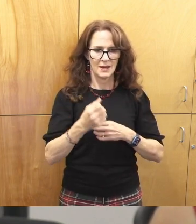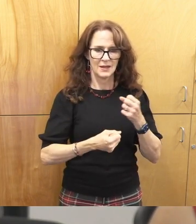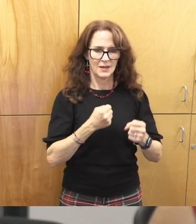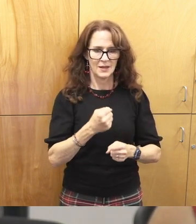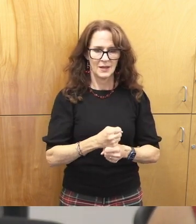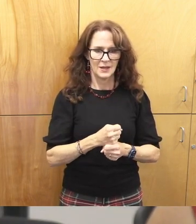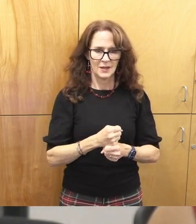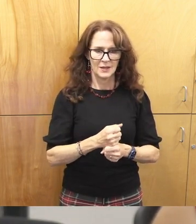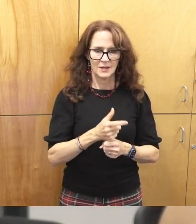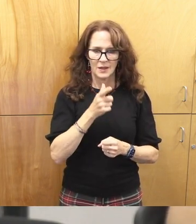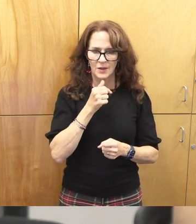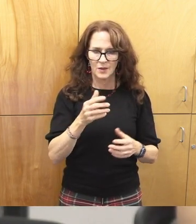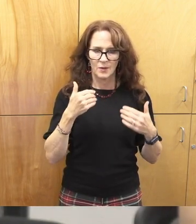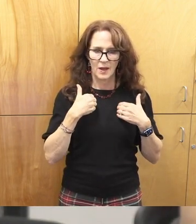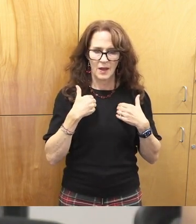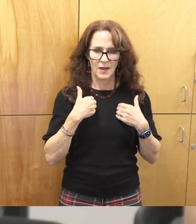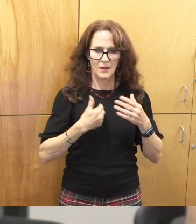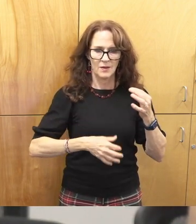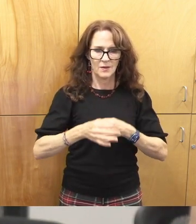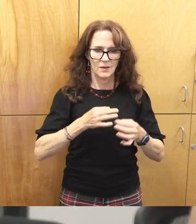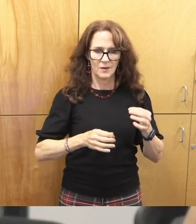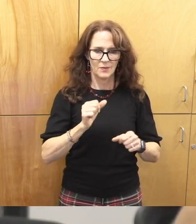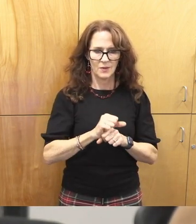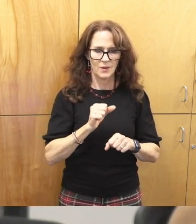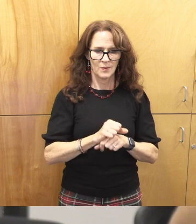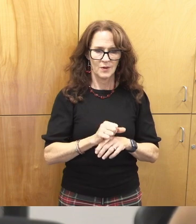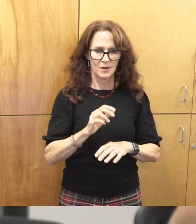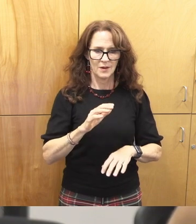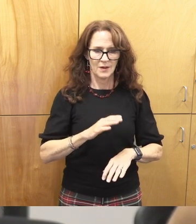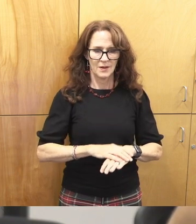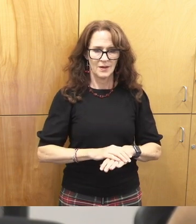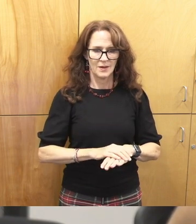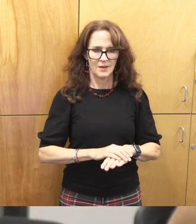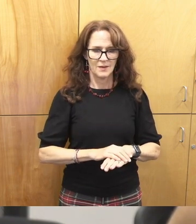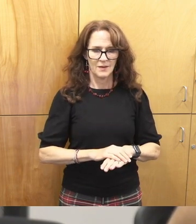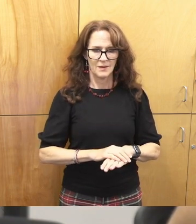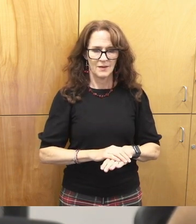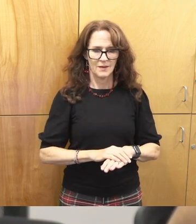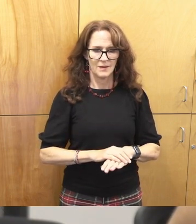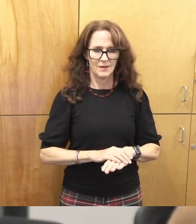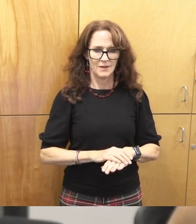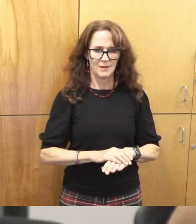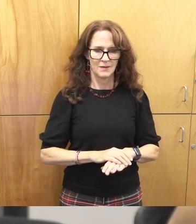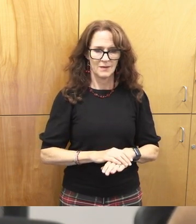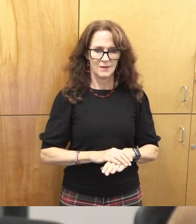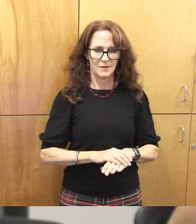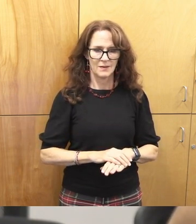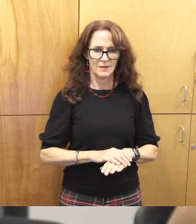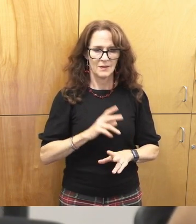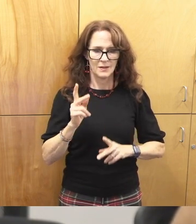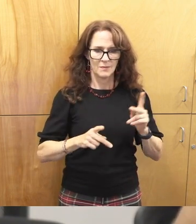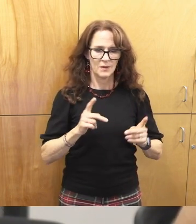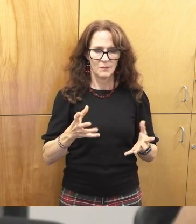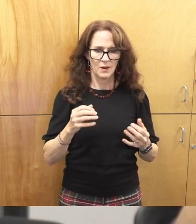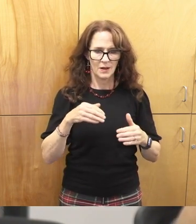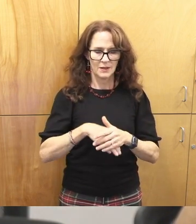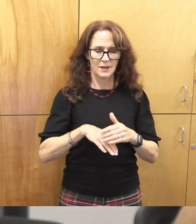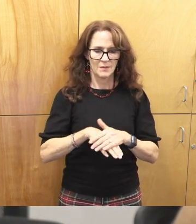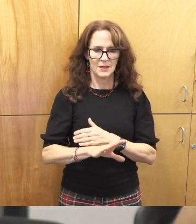don't know who you folks are going to have to do the work on the people that want to come